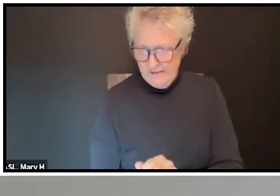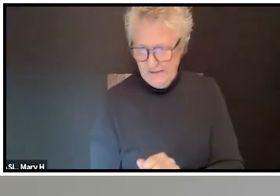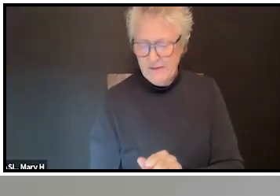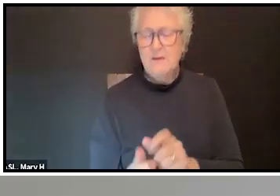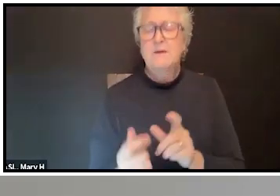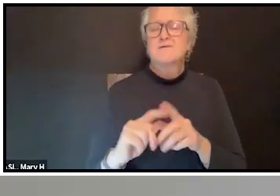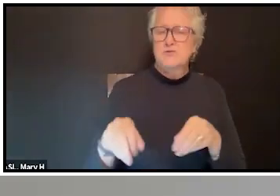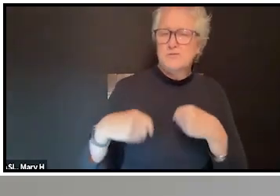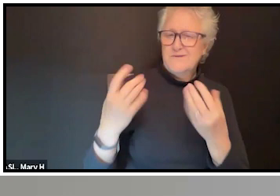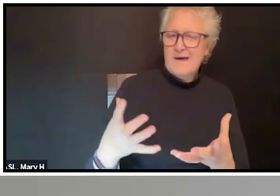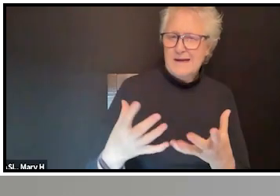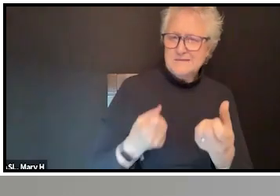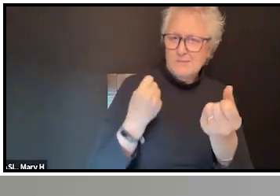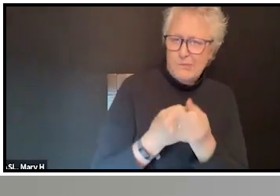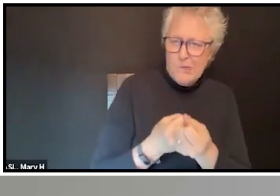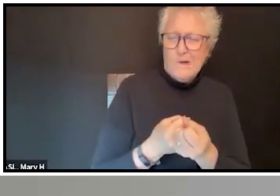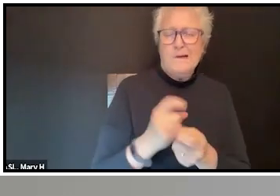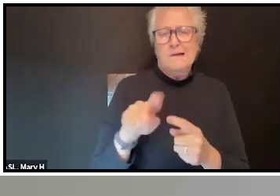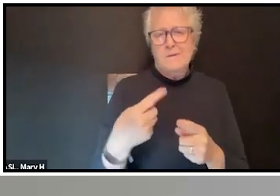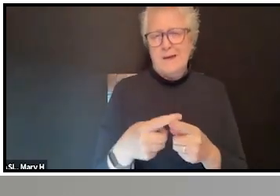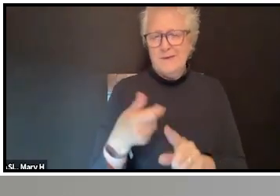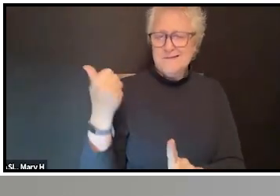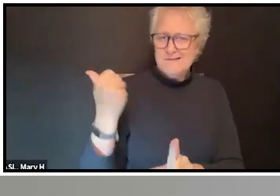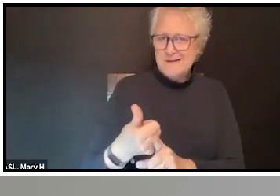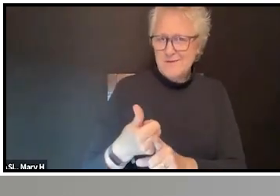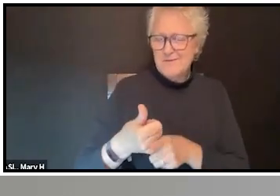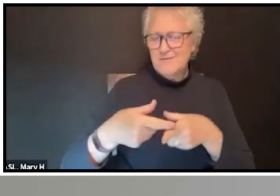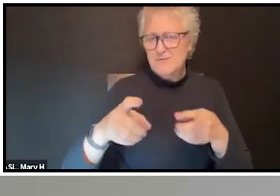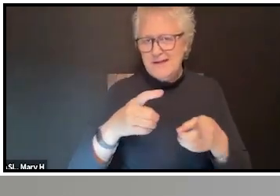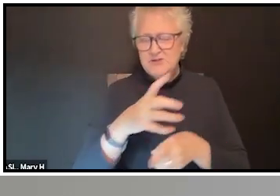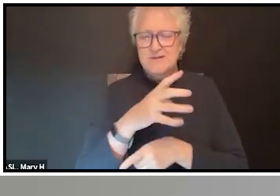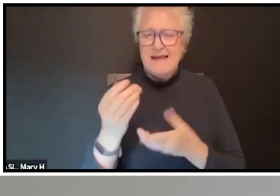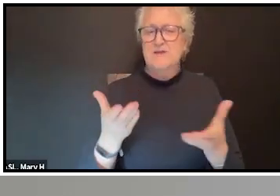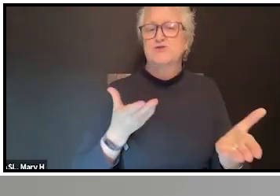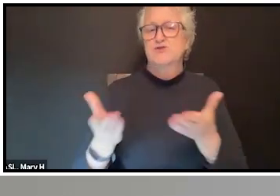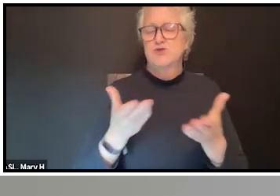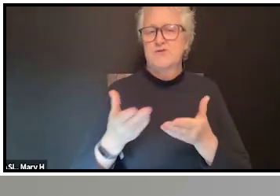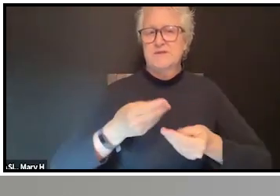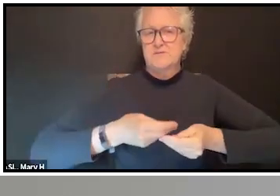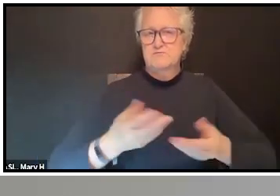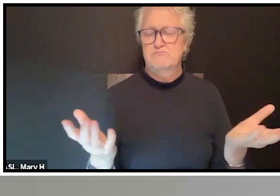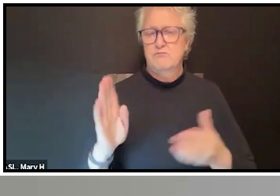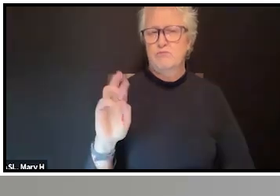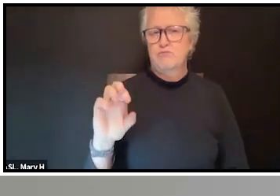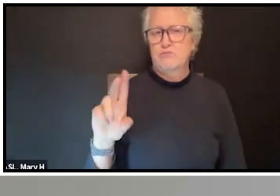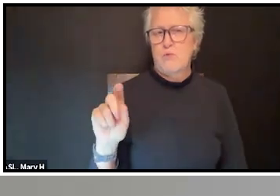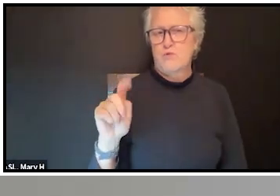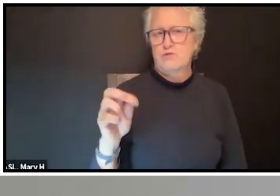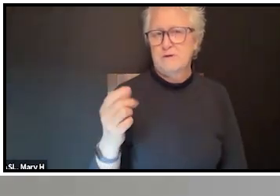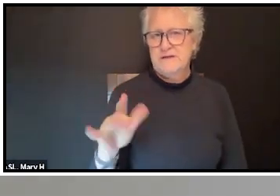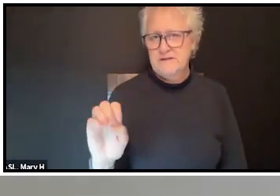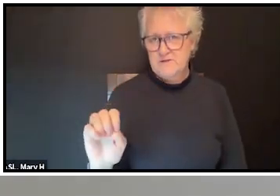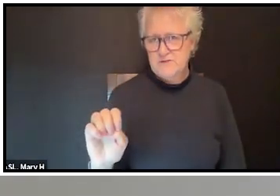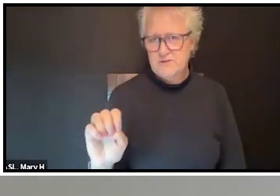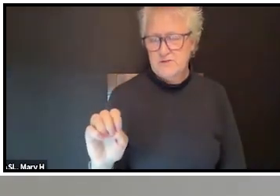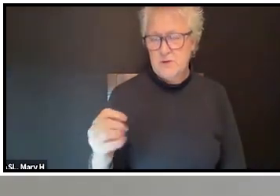in self-direction and service brokerage. On February 28th, a presentation was facilitated